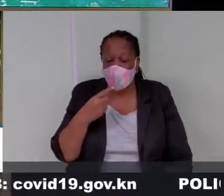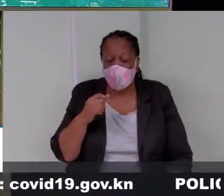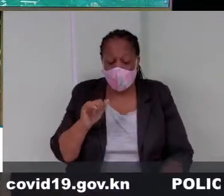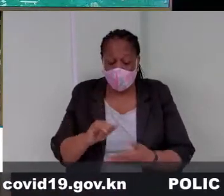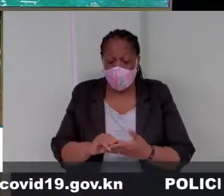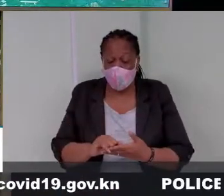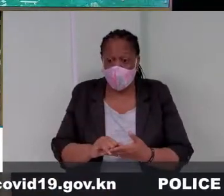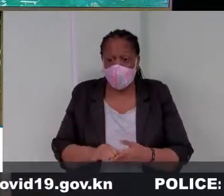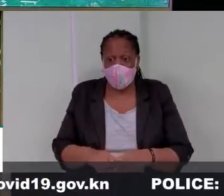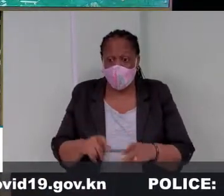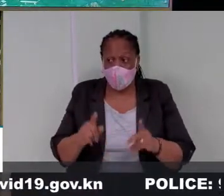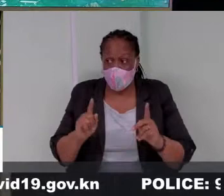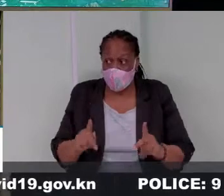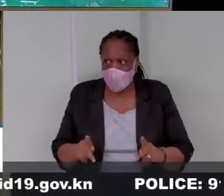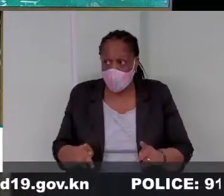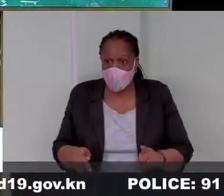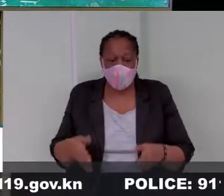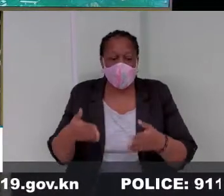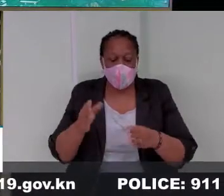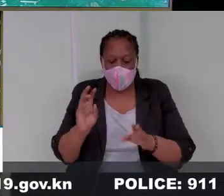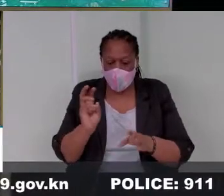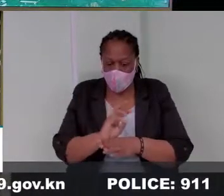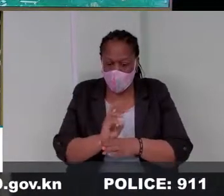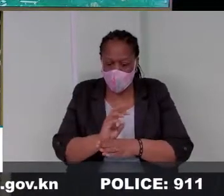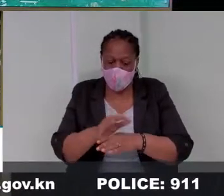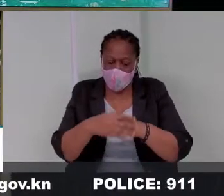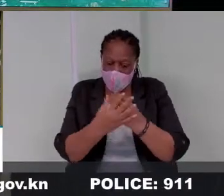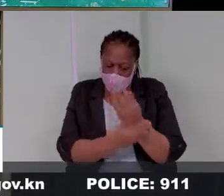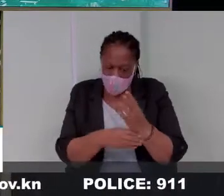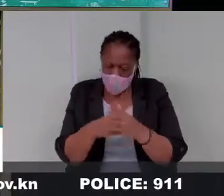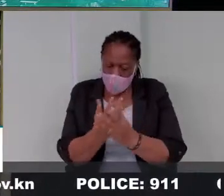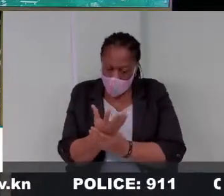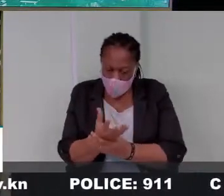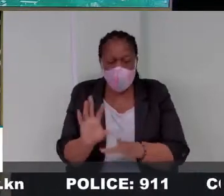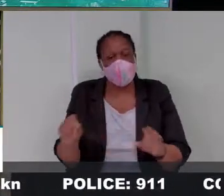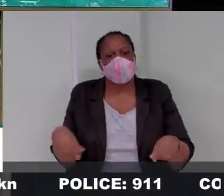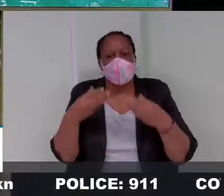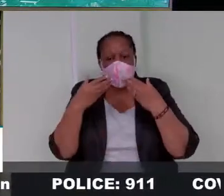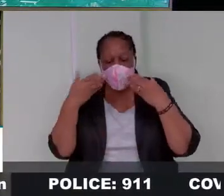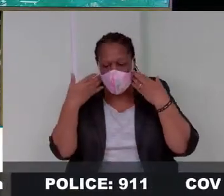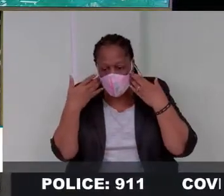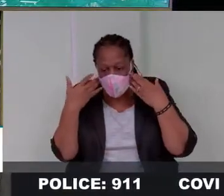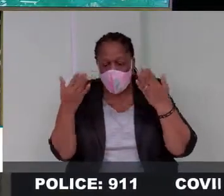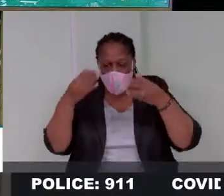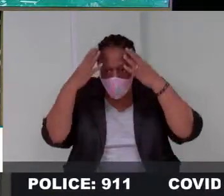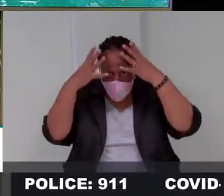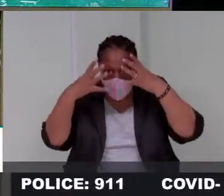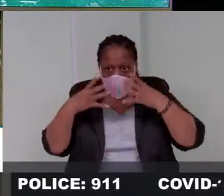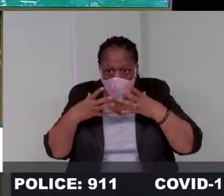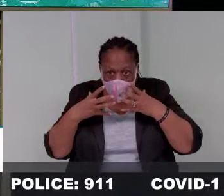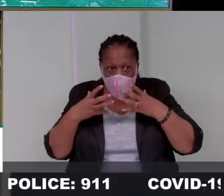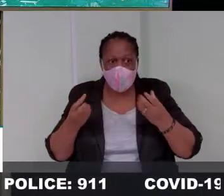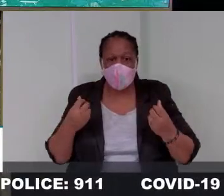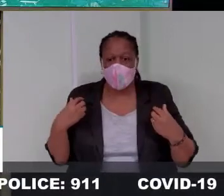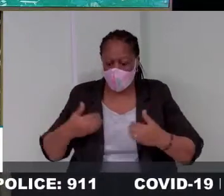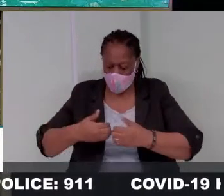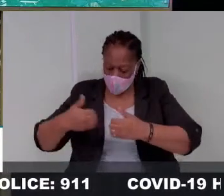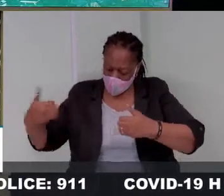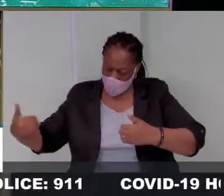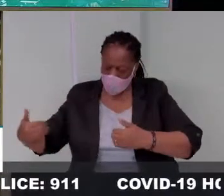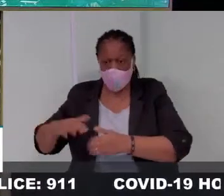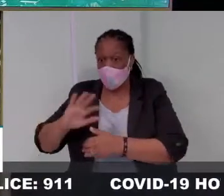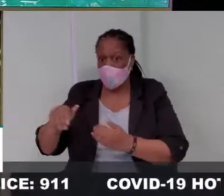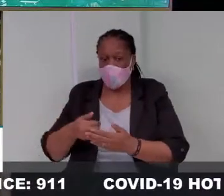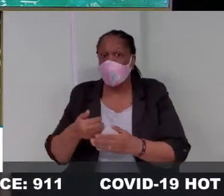followed, meaning persons were wearing gloves, they were wearing their masks, their face shields, they were doing their social distancing,